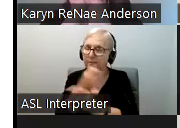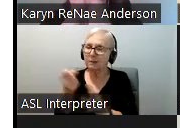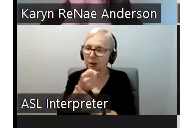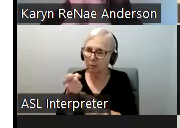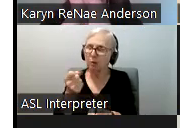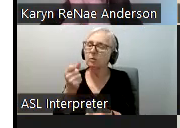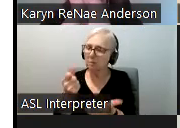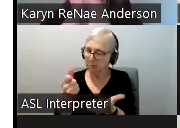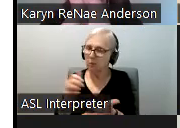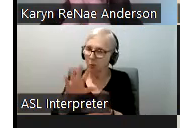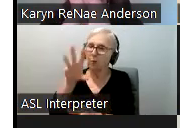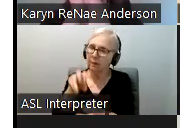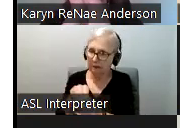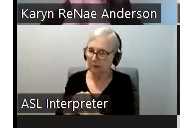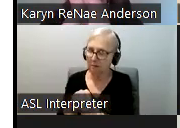included.